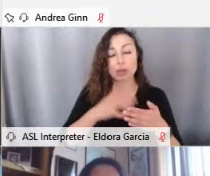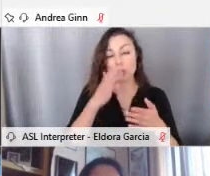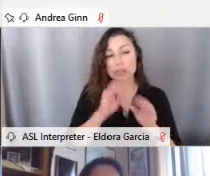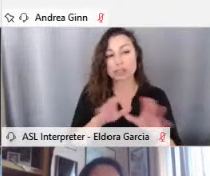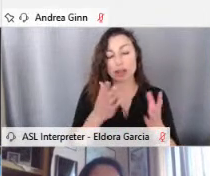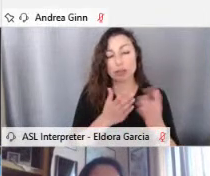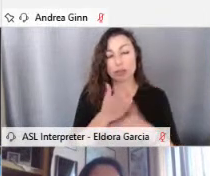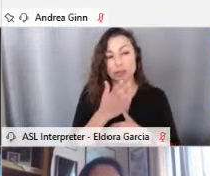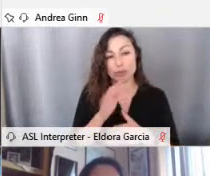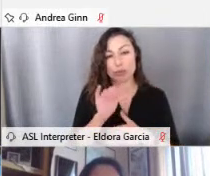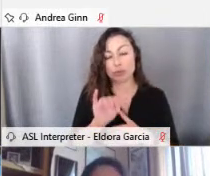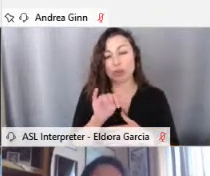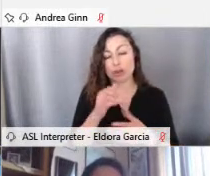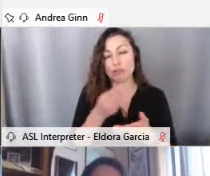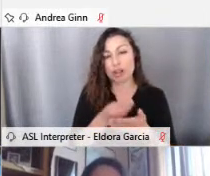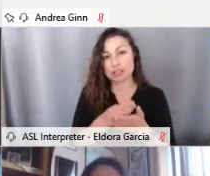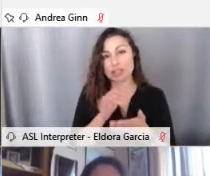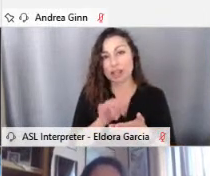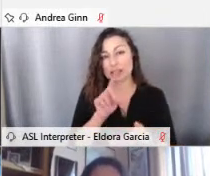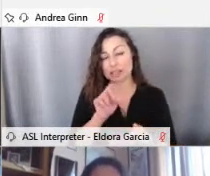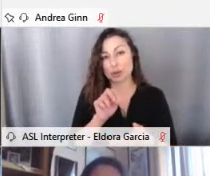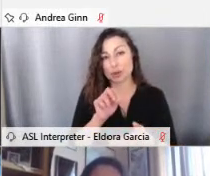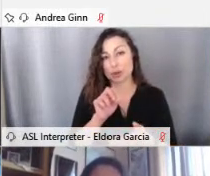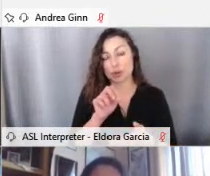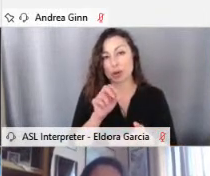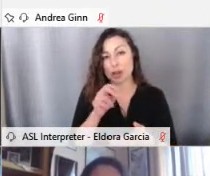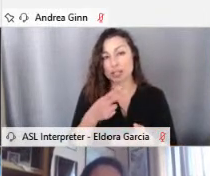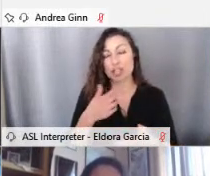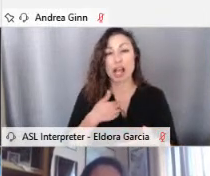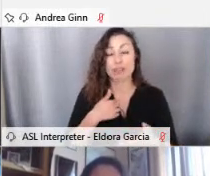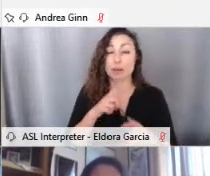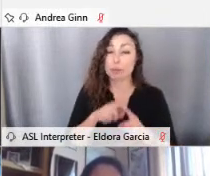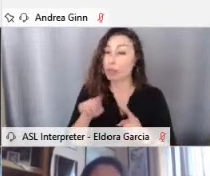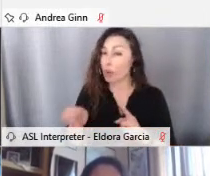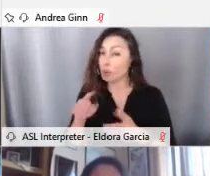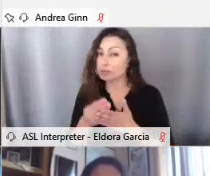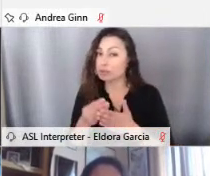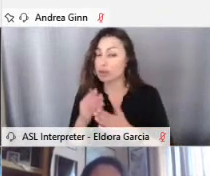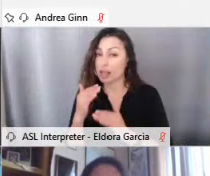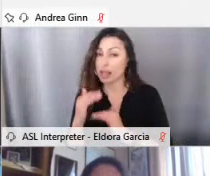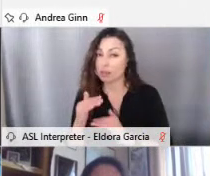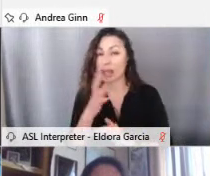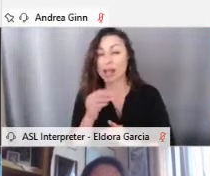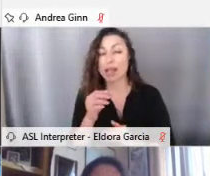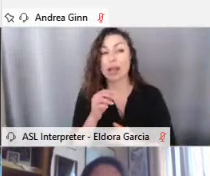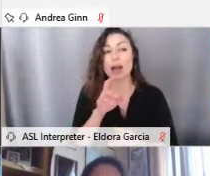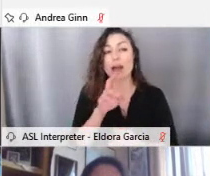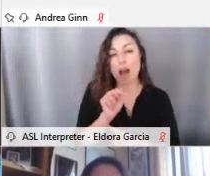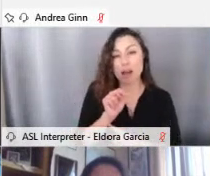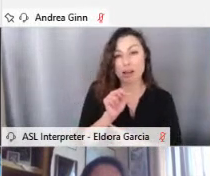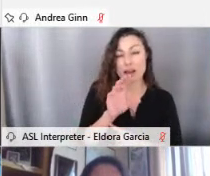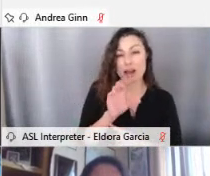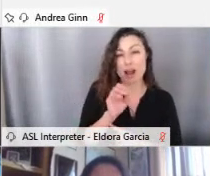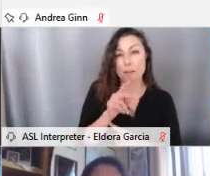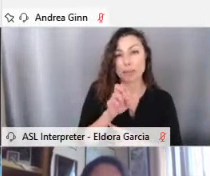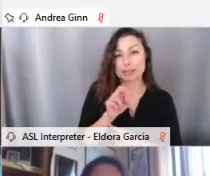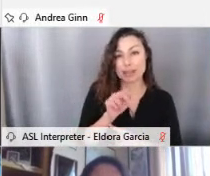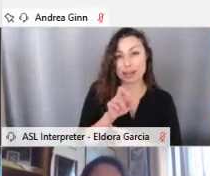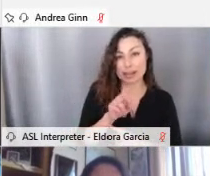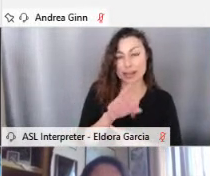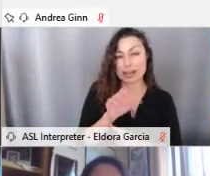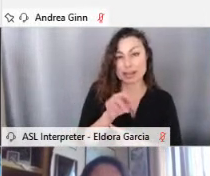funds that DOH has available, but those are limited, or they would result potentially in uncompensated care for those providers.